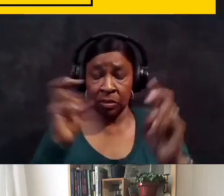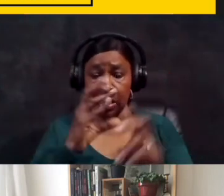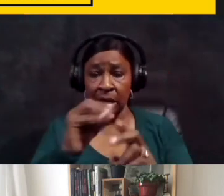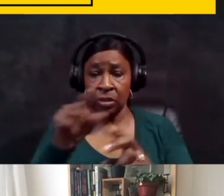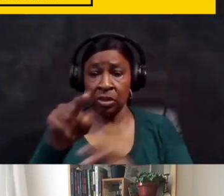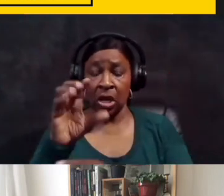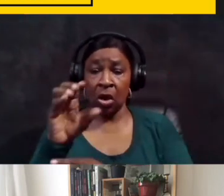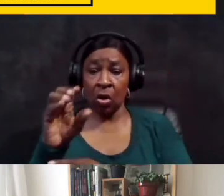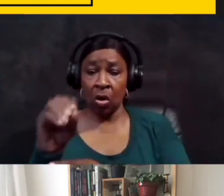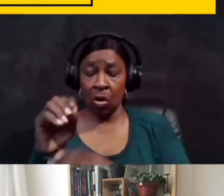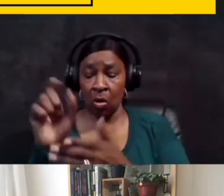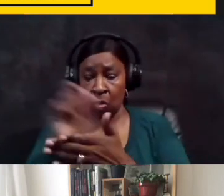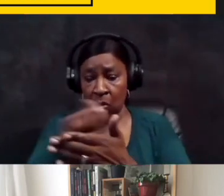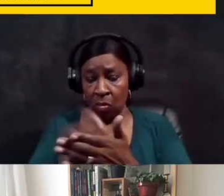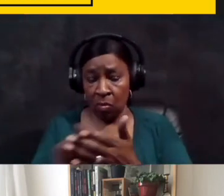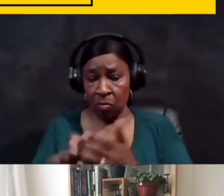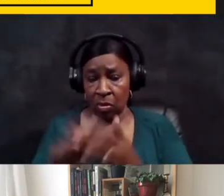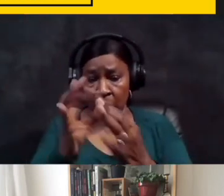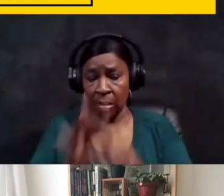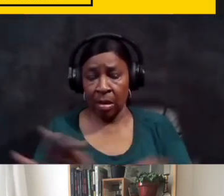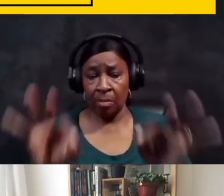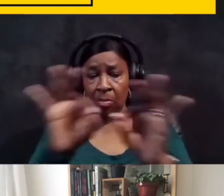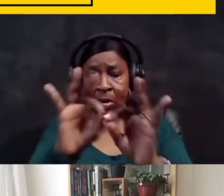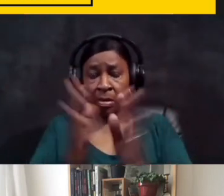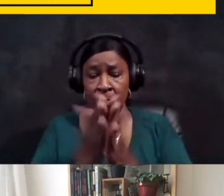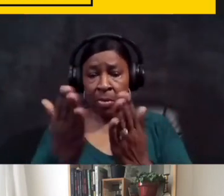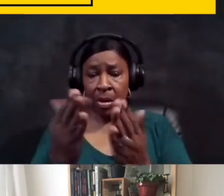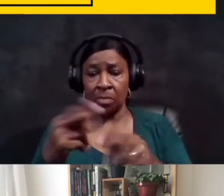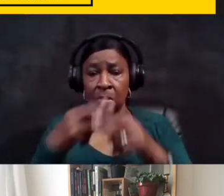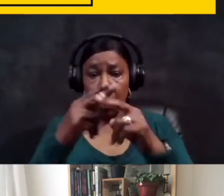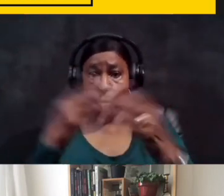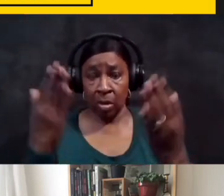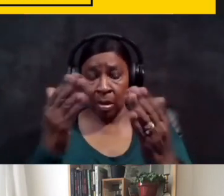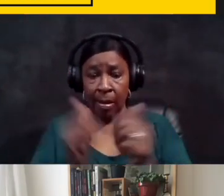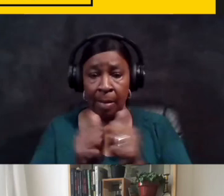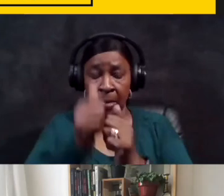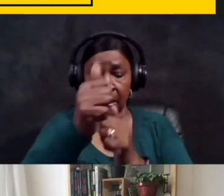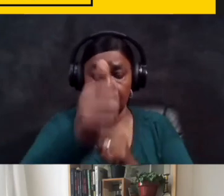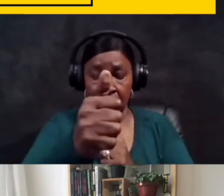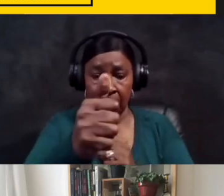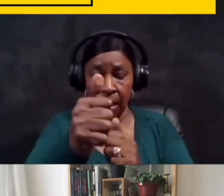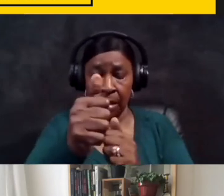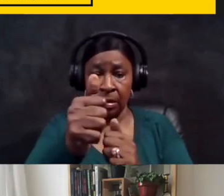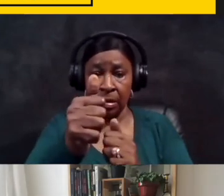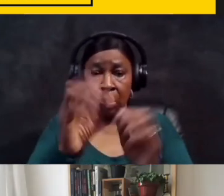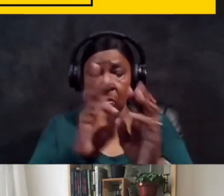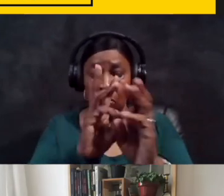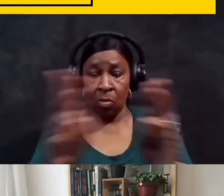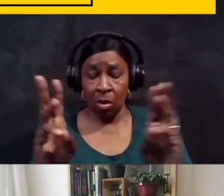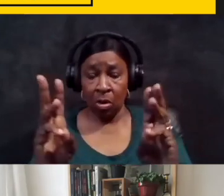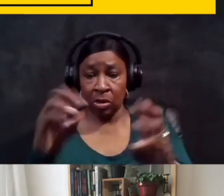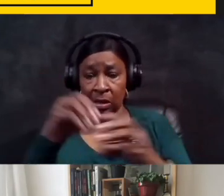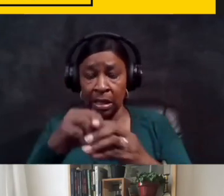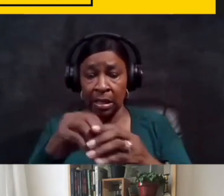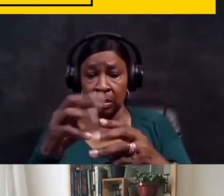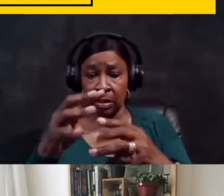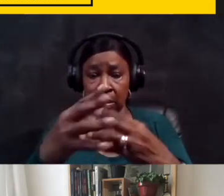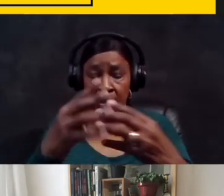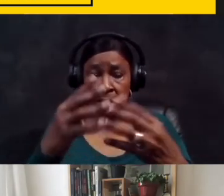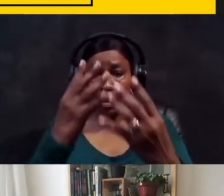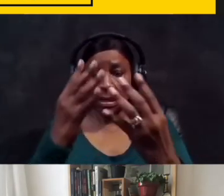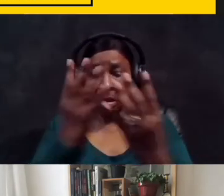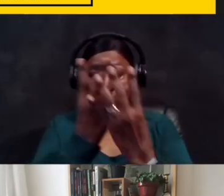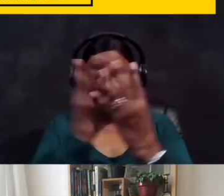a really important book called Beyond Walls and Cages that was one of the earlier edited volumes looking